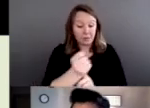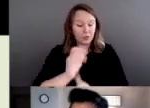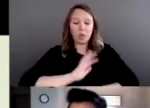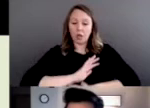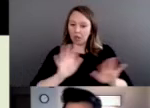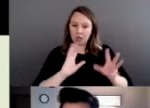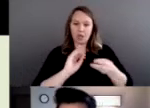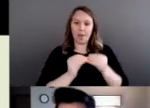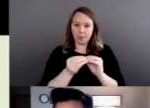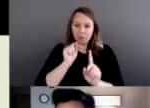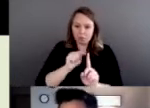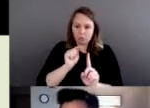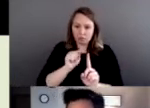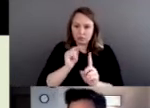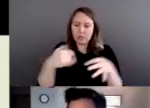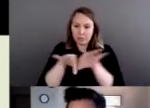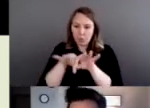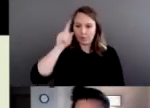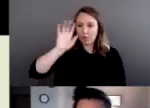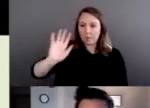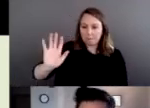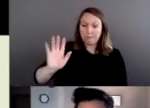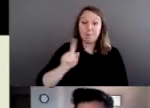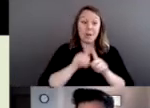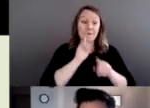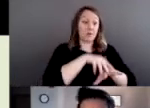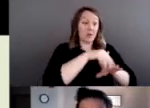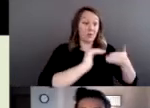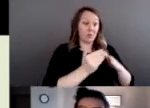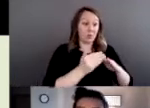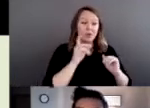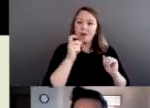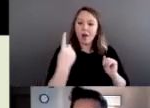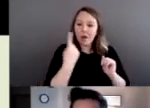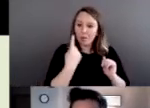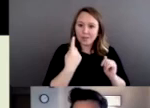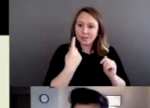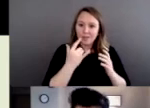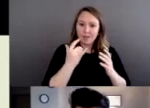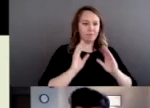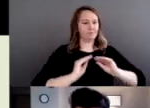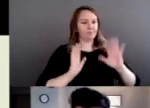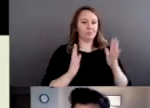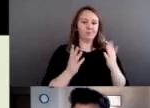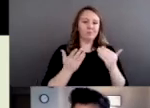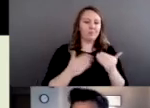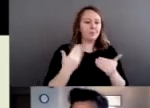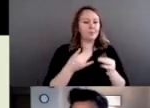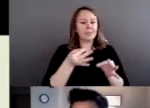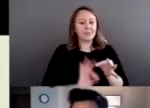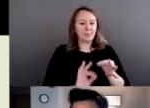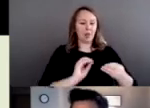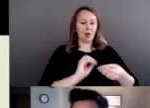with Native communities. So what can we do? We can educate these stakeholders who work with Native communities